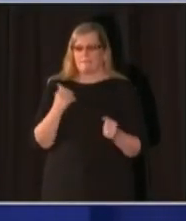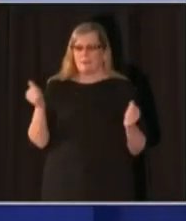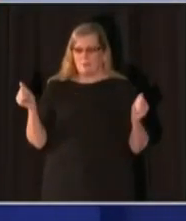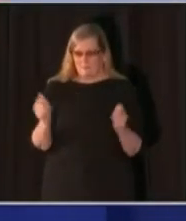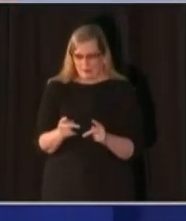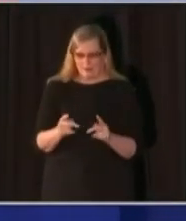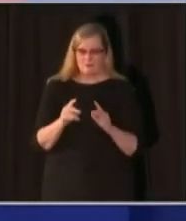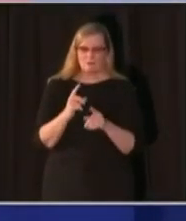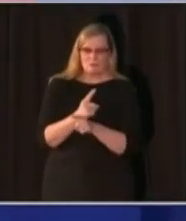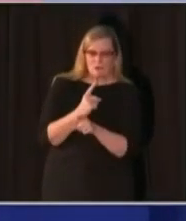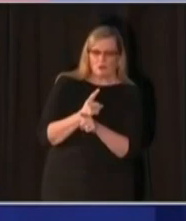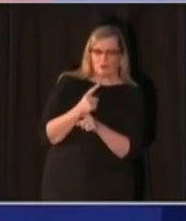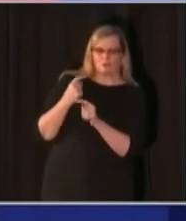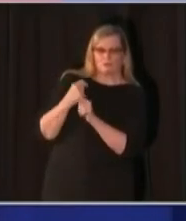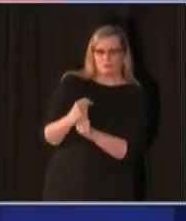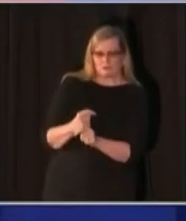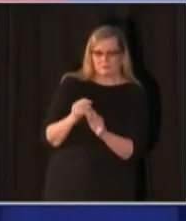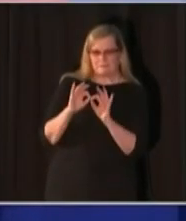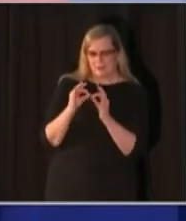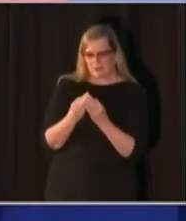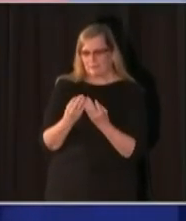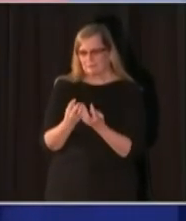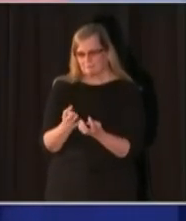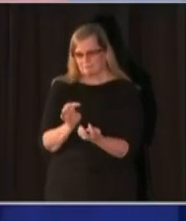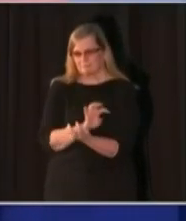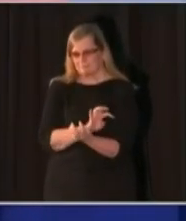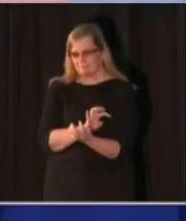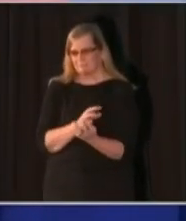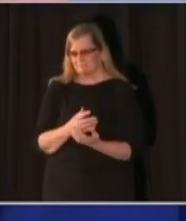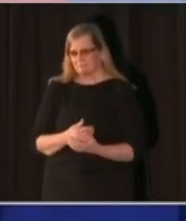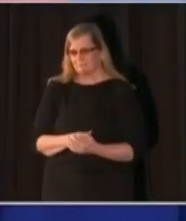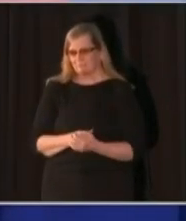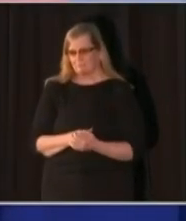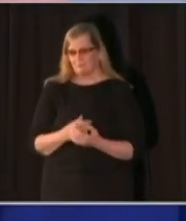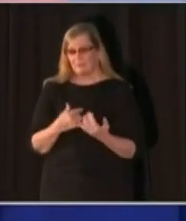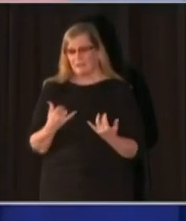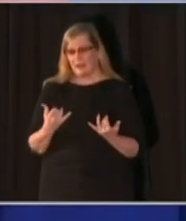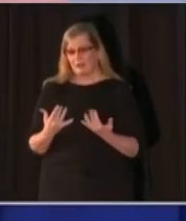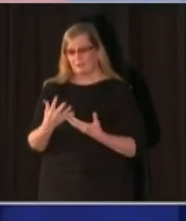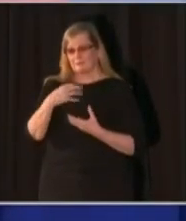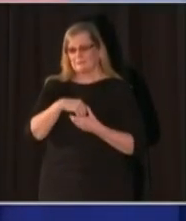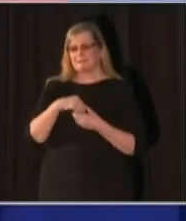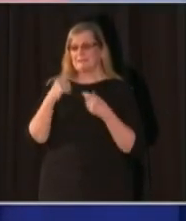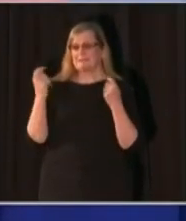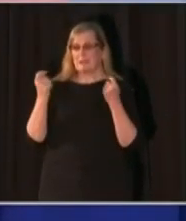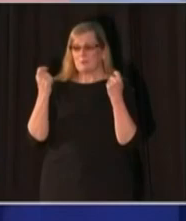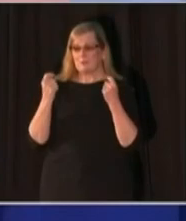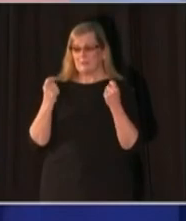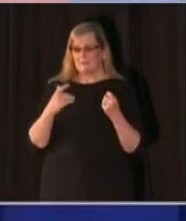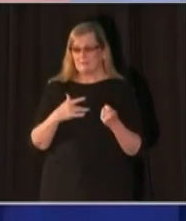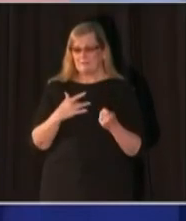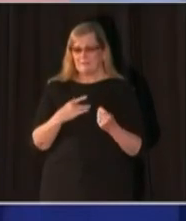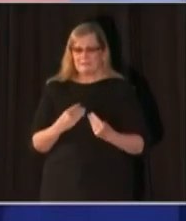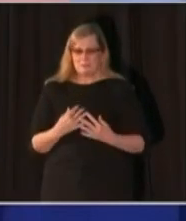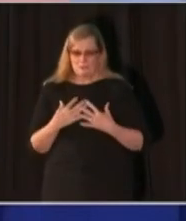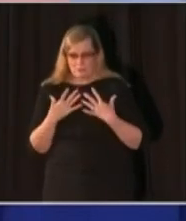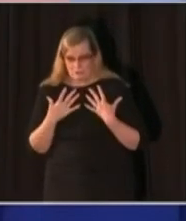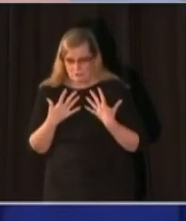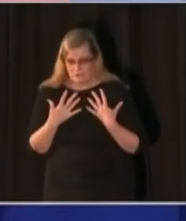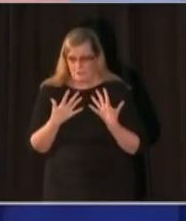But for now, we channel and celebrate the sense of resilience and hope that we all need at this